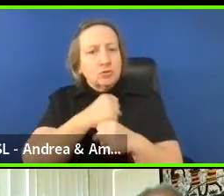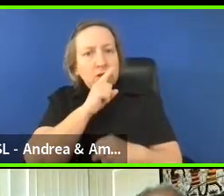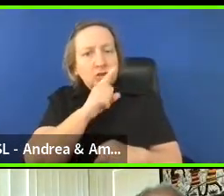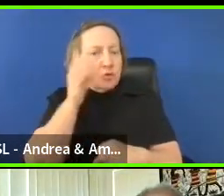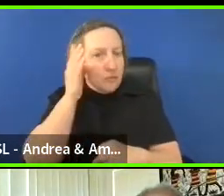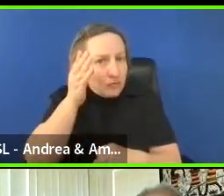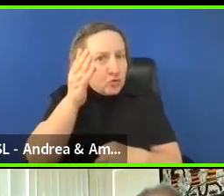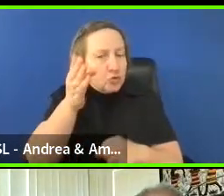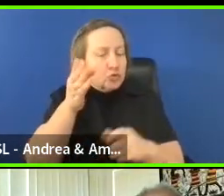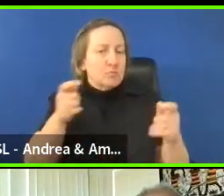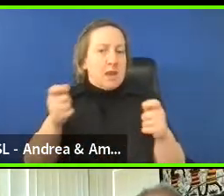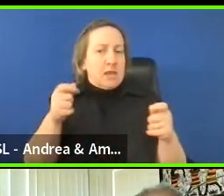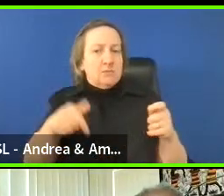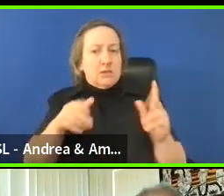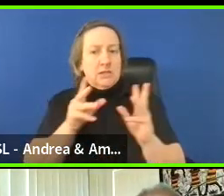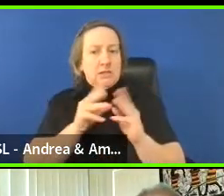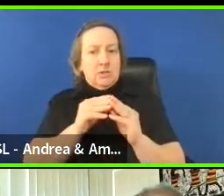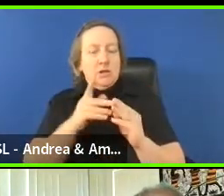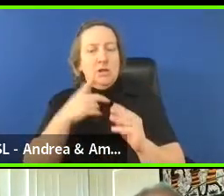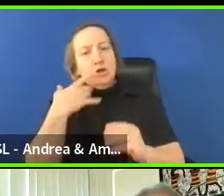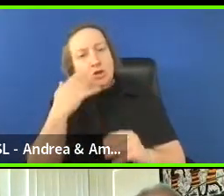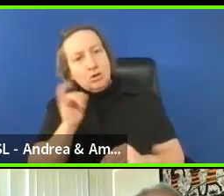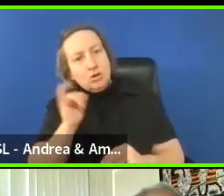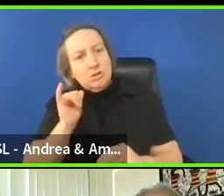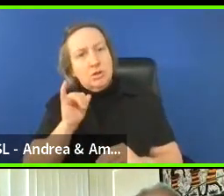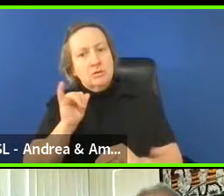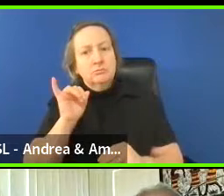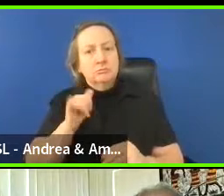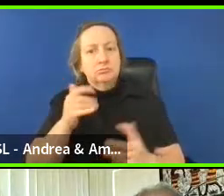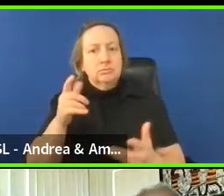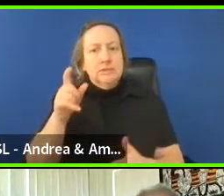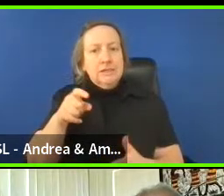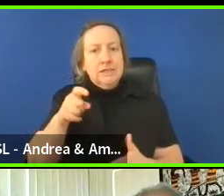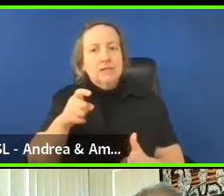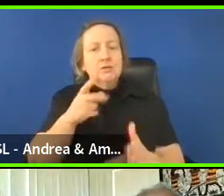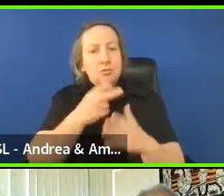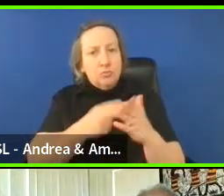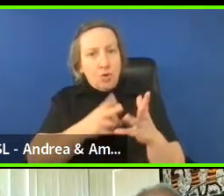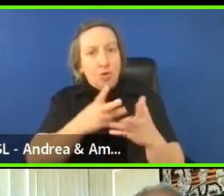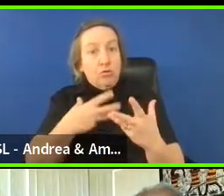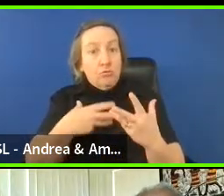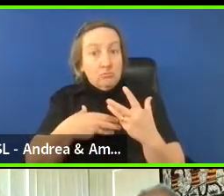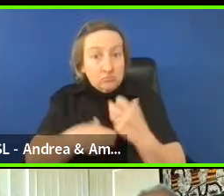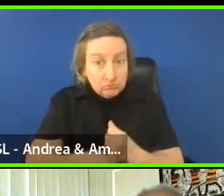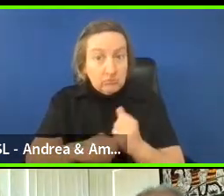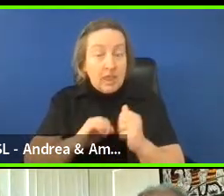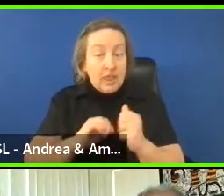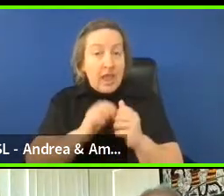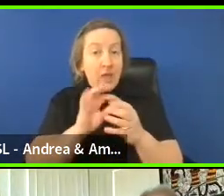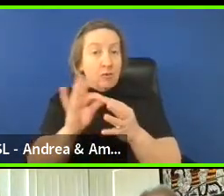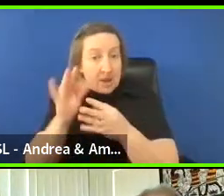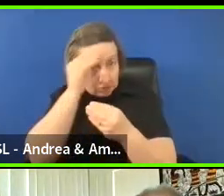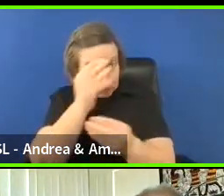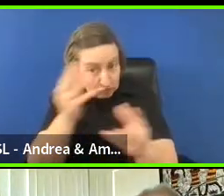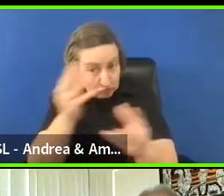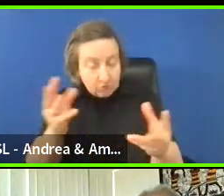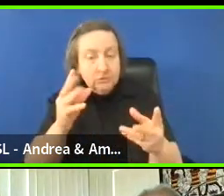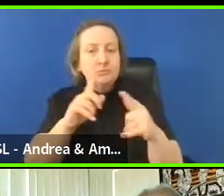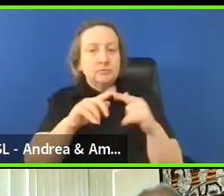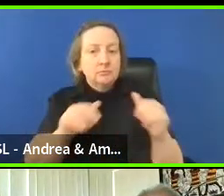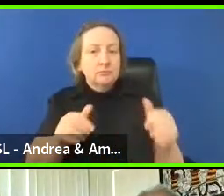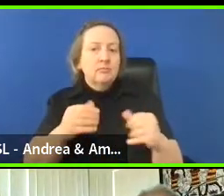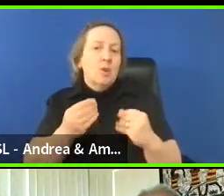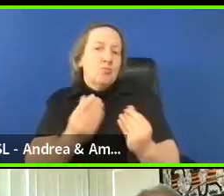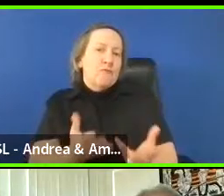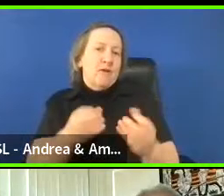future management of these meetings reflects the need to both be concise in the way that we message the information, but that it also provides